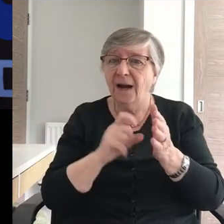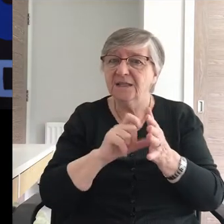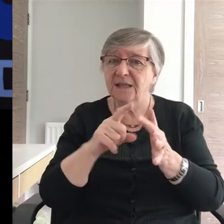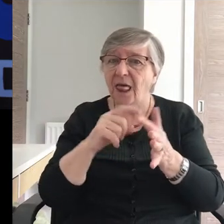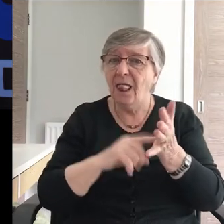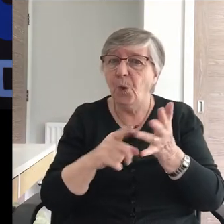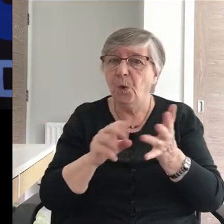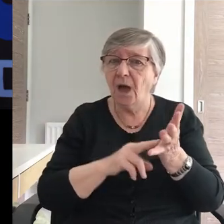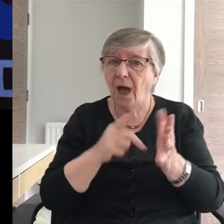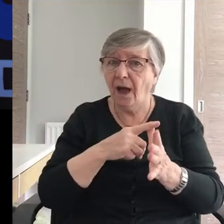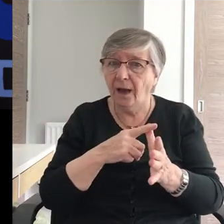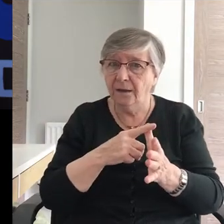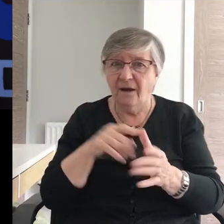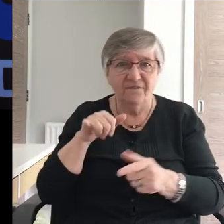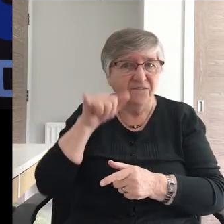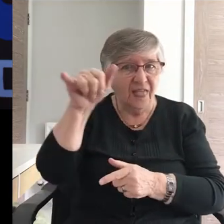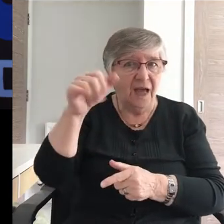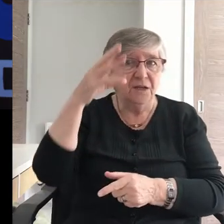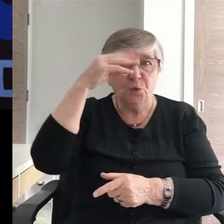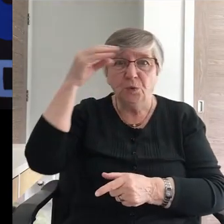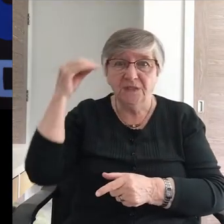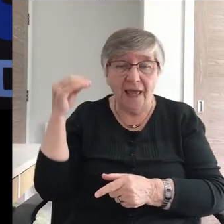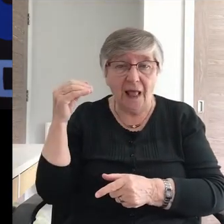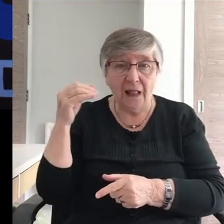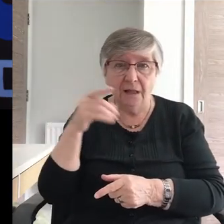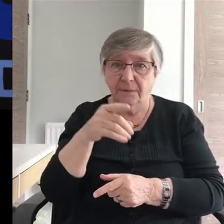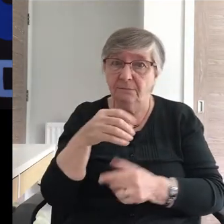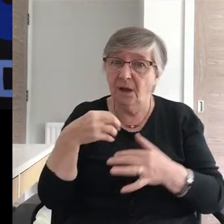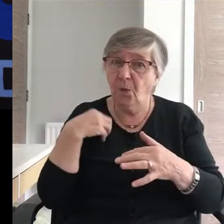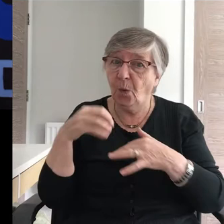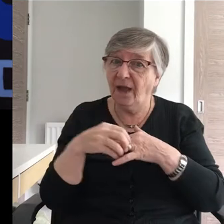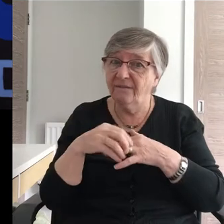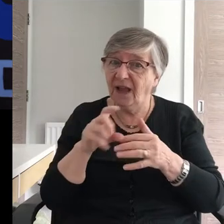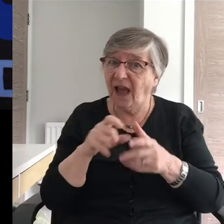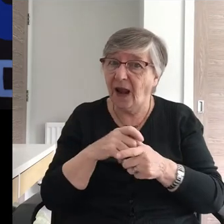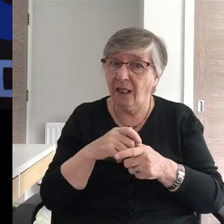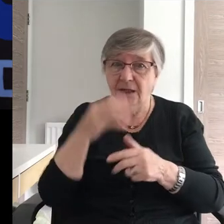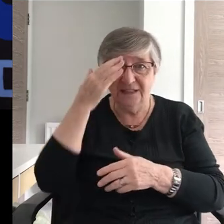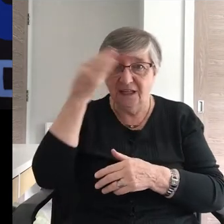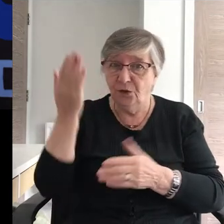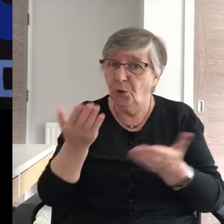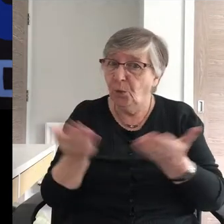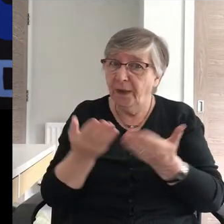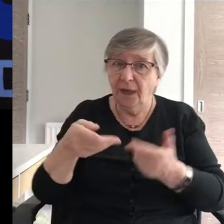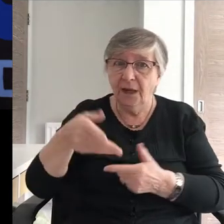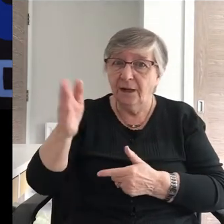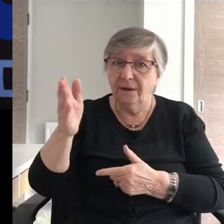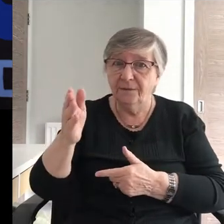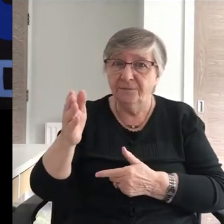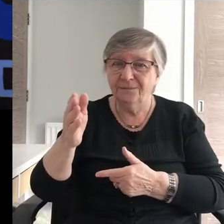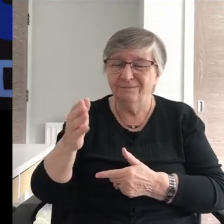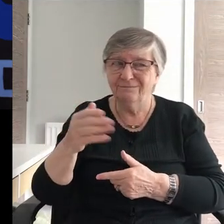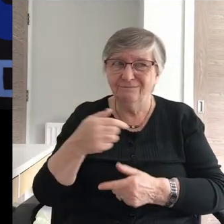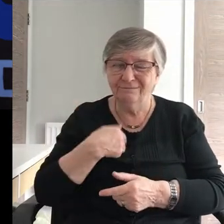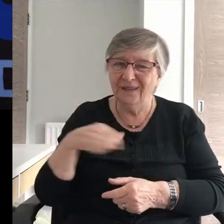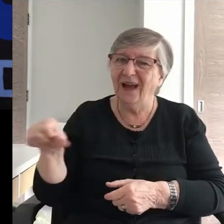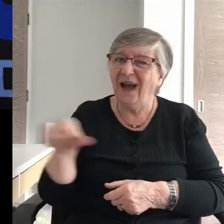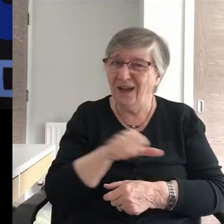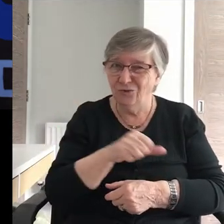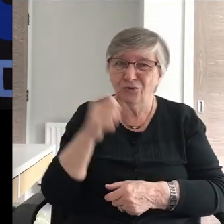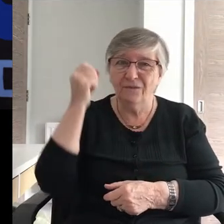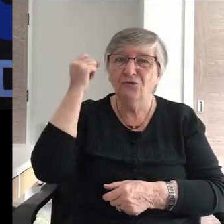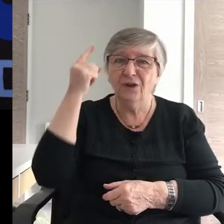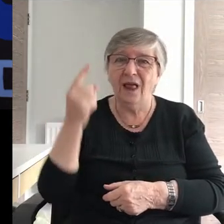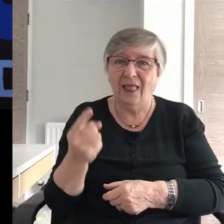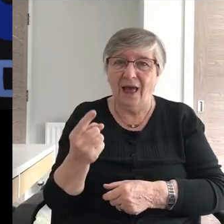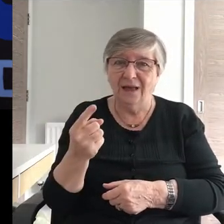flights, the hotel, all sorted, but she didn't know where she was going. I should have sensed that this was not going to turn